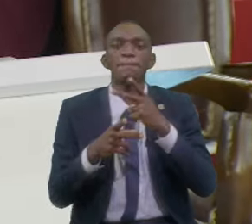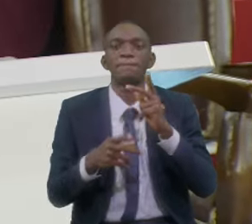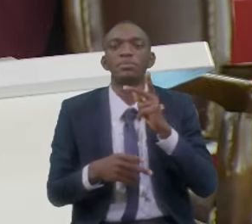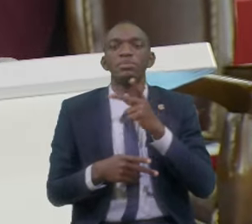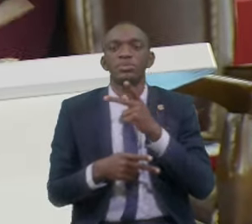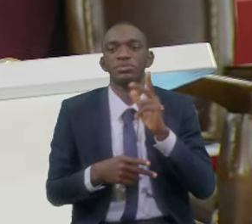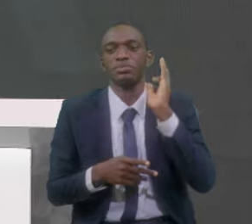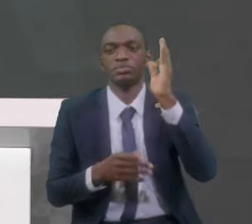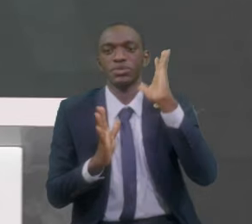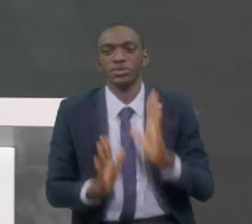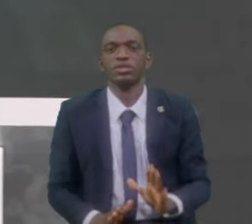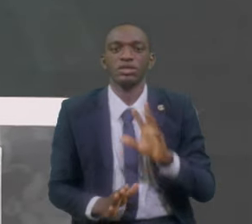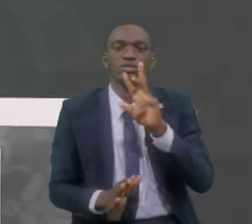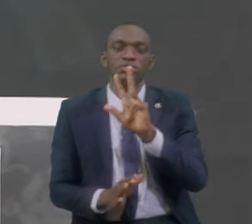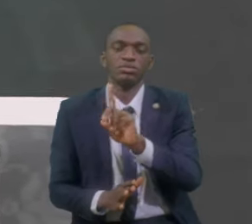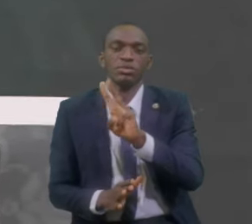Pastor.